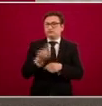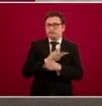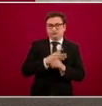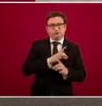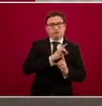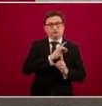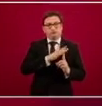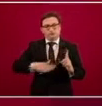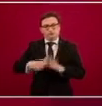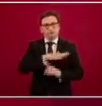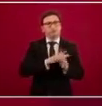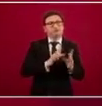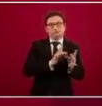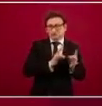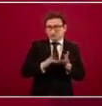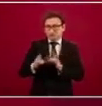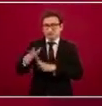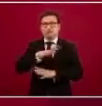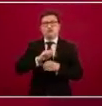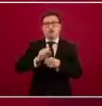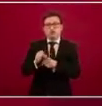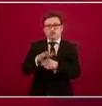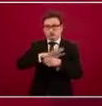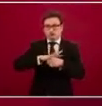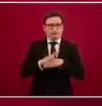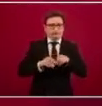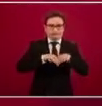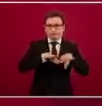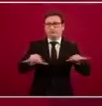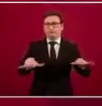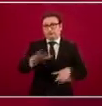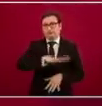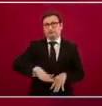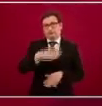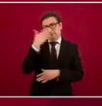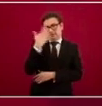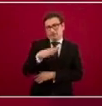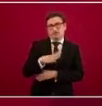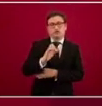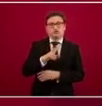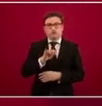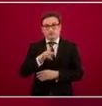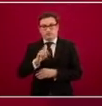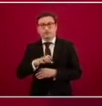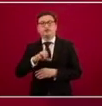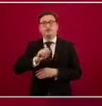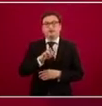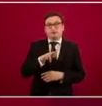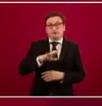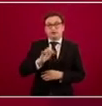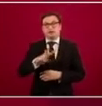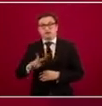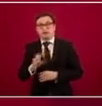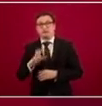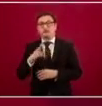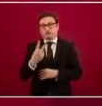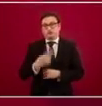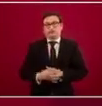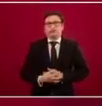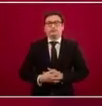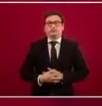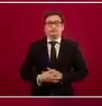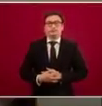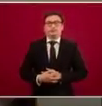we are about to begin the daily press update regarding